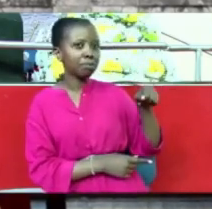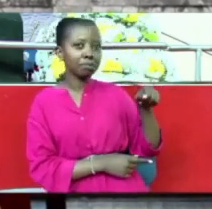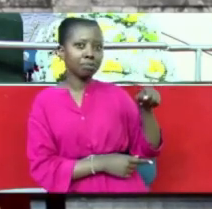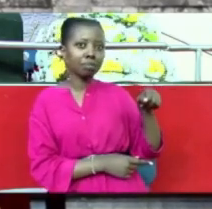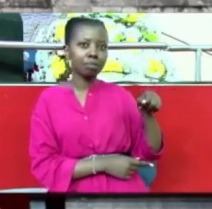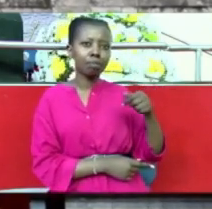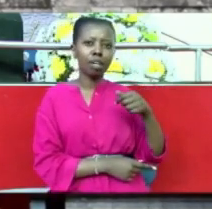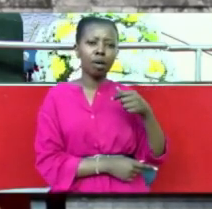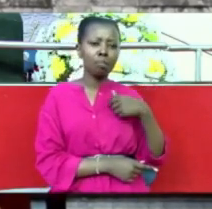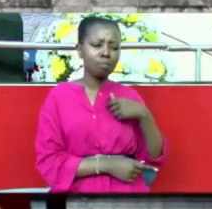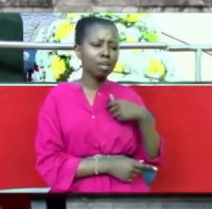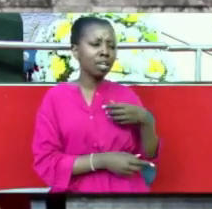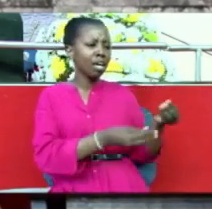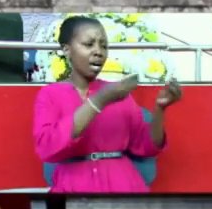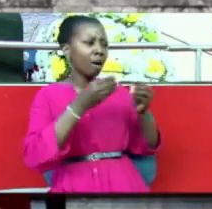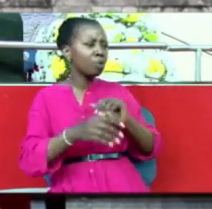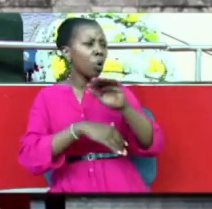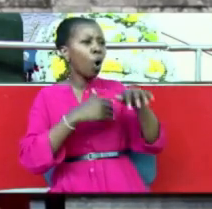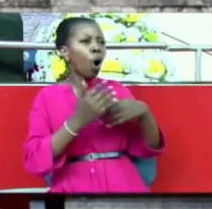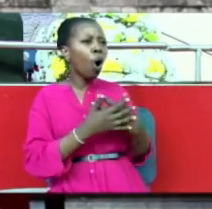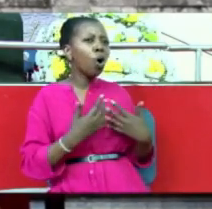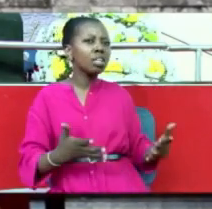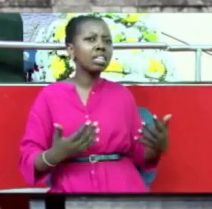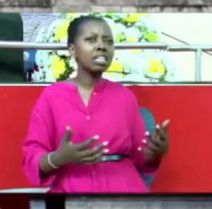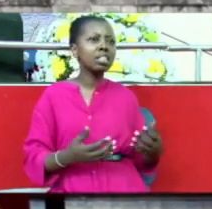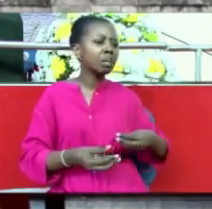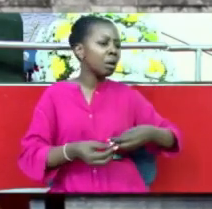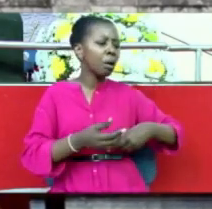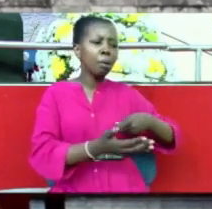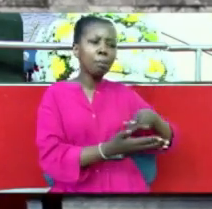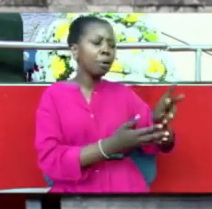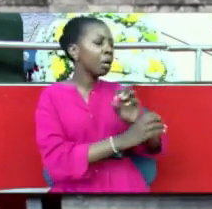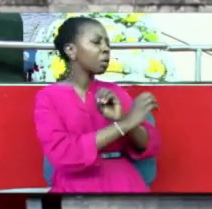I brought all those things without paying a penny.